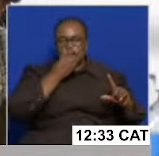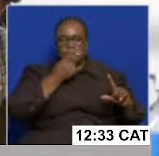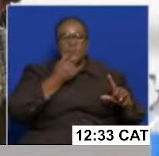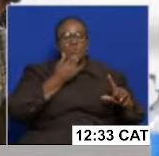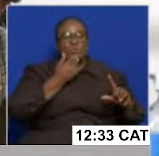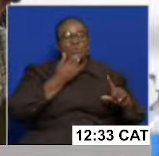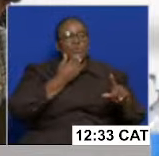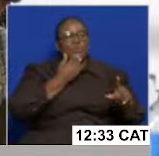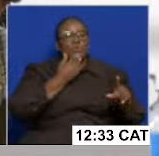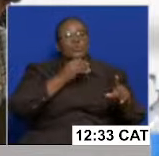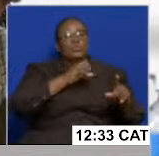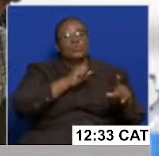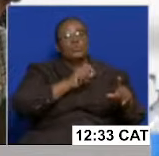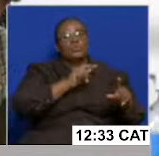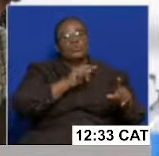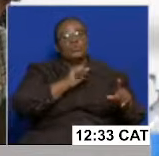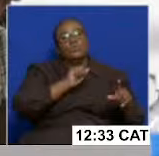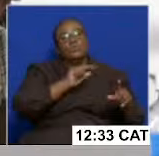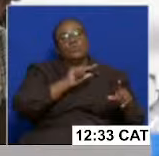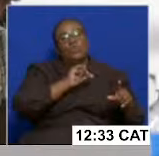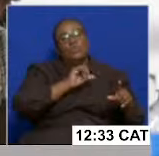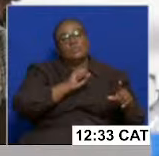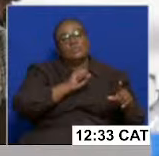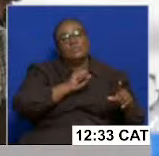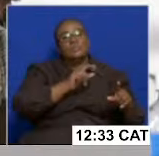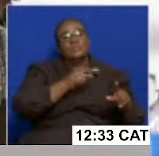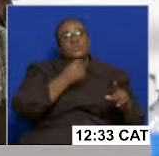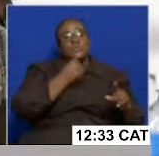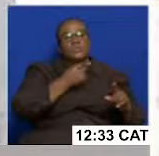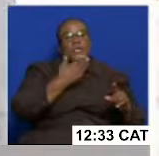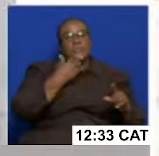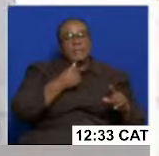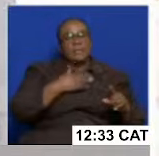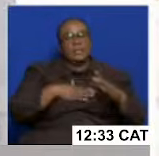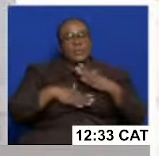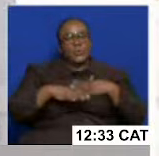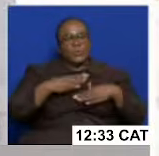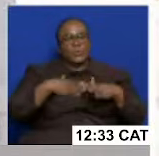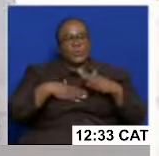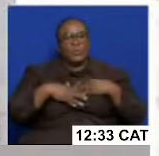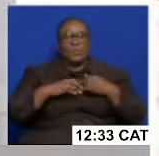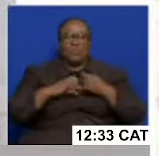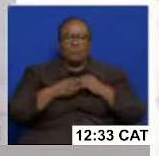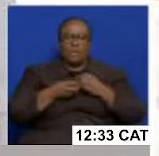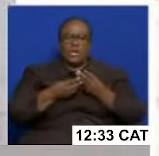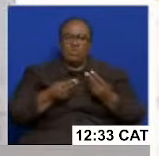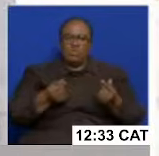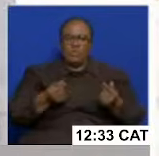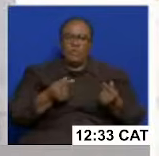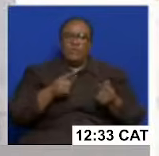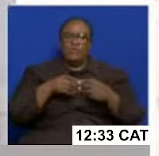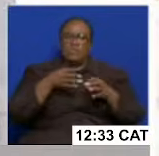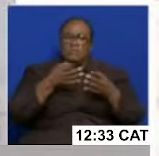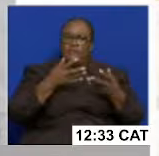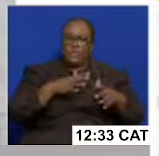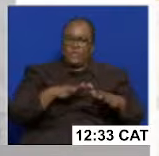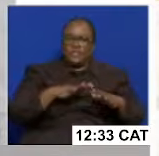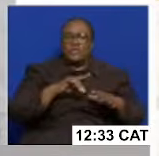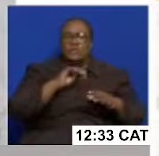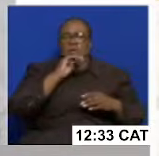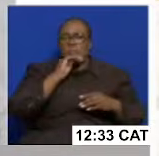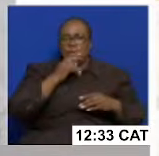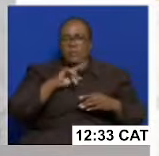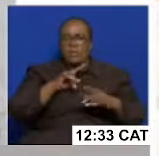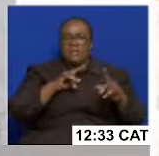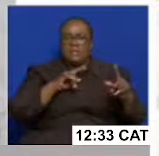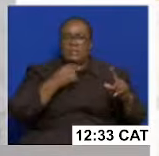You indicate just above, you said, please be calm, we'll sort this out. You've explained what you meant by that. Officer Stalls then replies and says, I hope